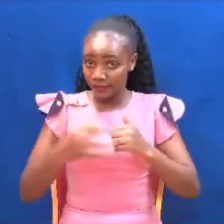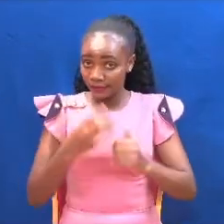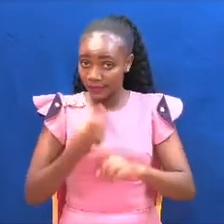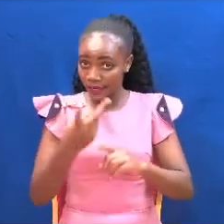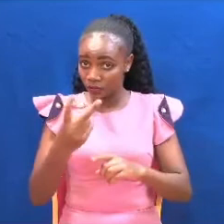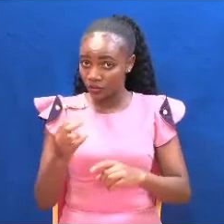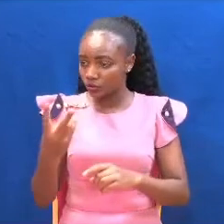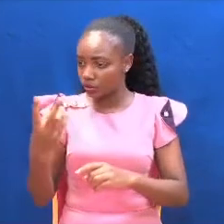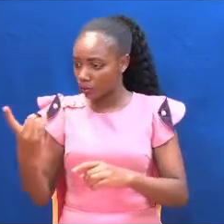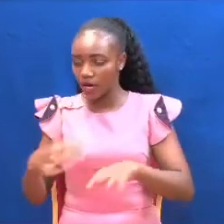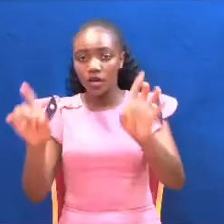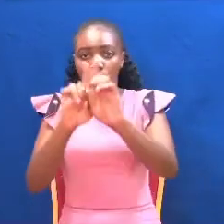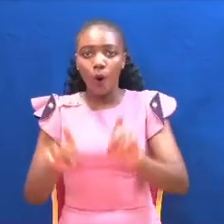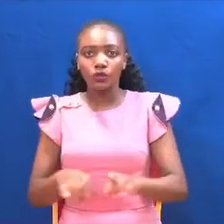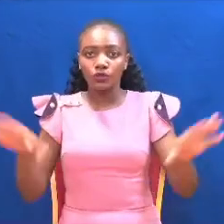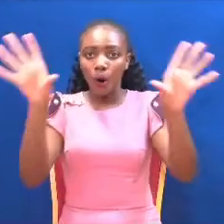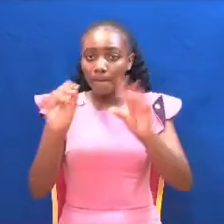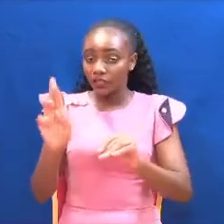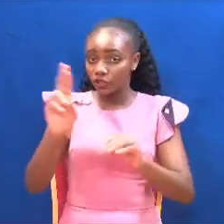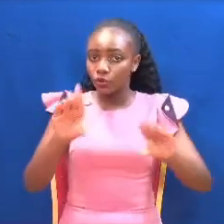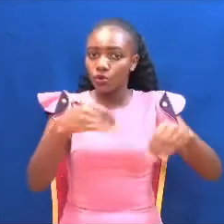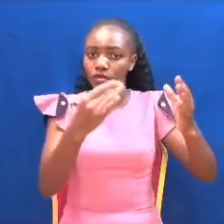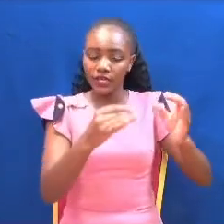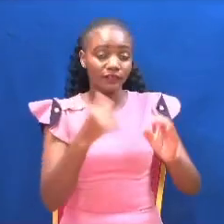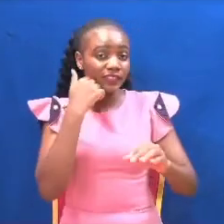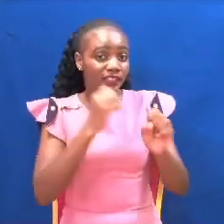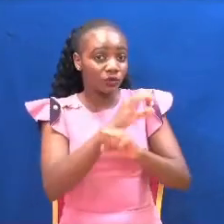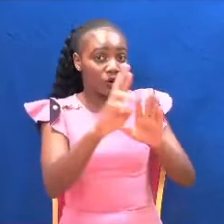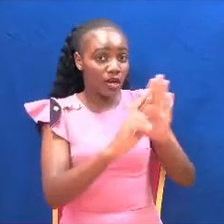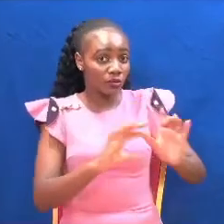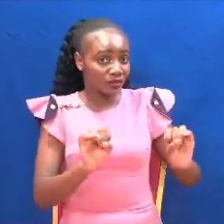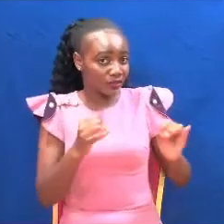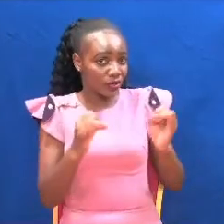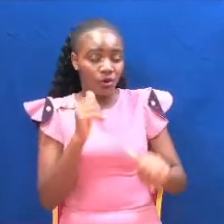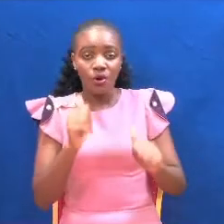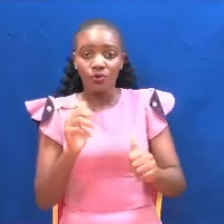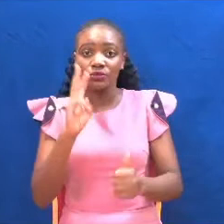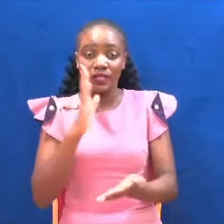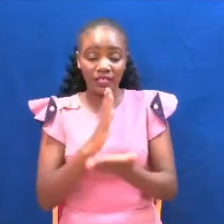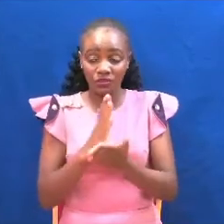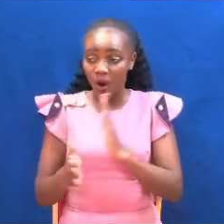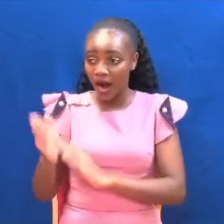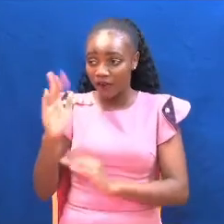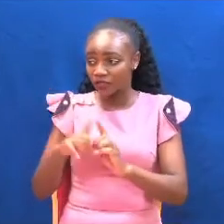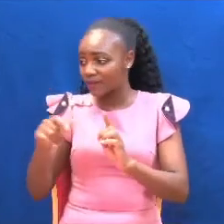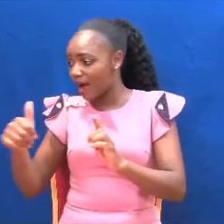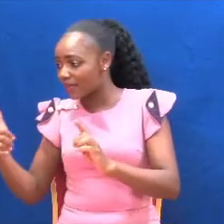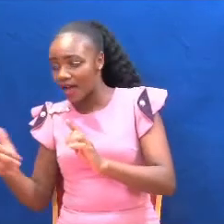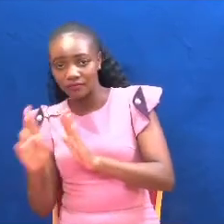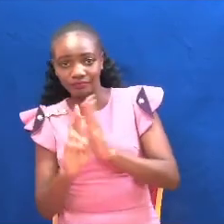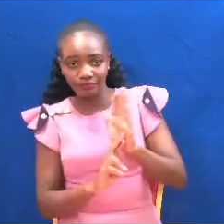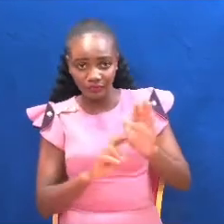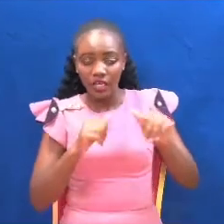Meanwhile, President Kenyatta has issued new COVID-19 protocols that will see curfew, among other measures, last